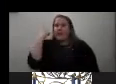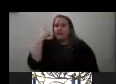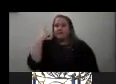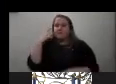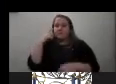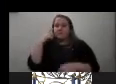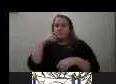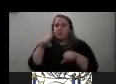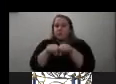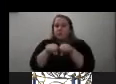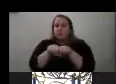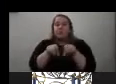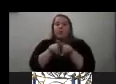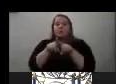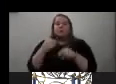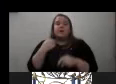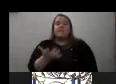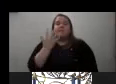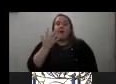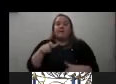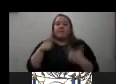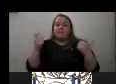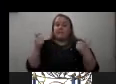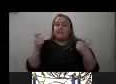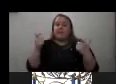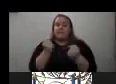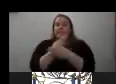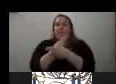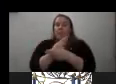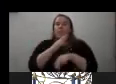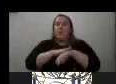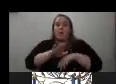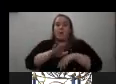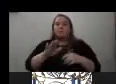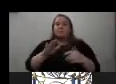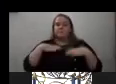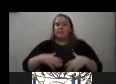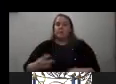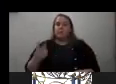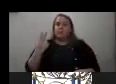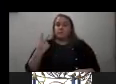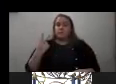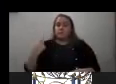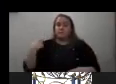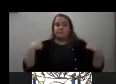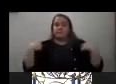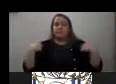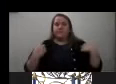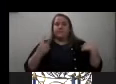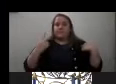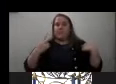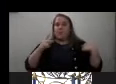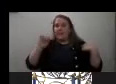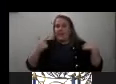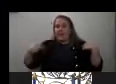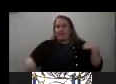there's also 5 large bows on her costumes, 2 on the shoulders, 2 at the top of the leg,